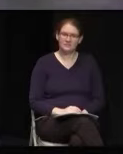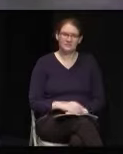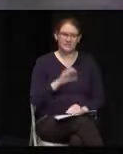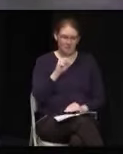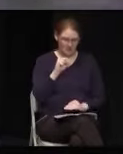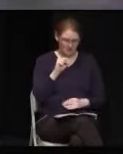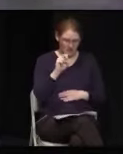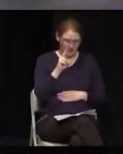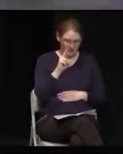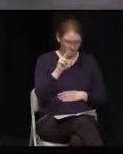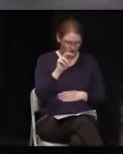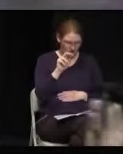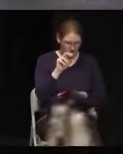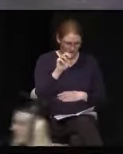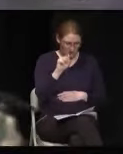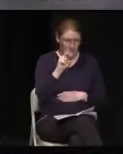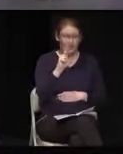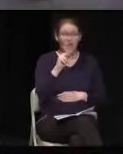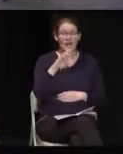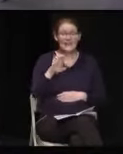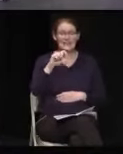Sunny Grayson Faith Mullins.